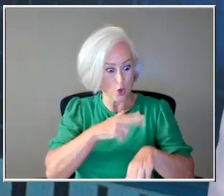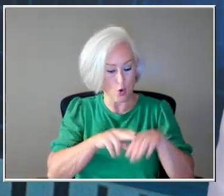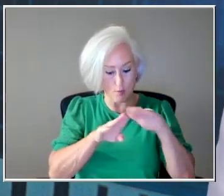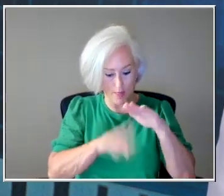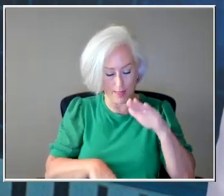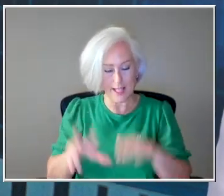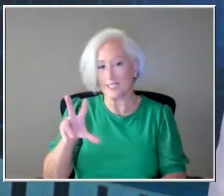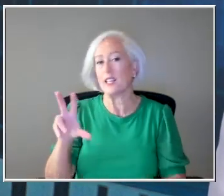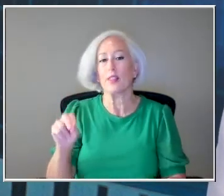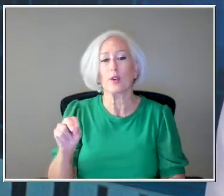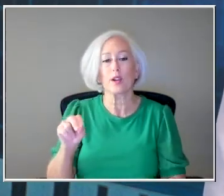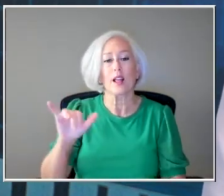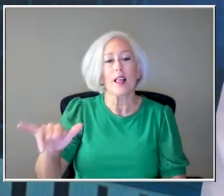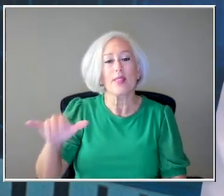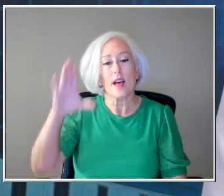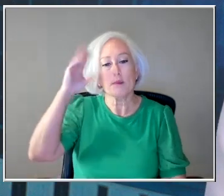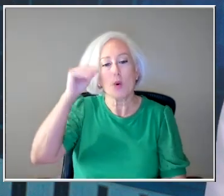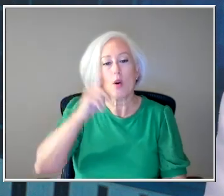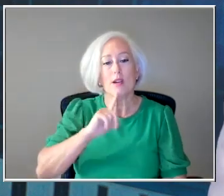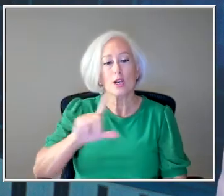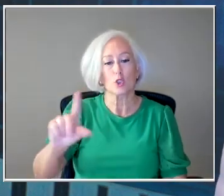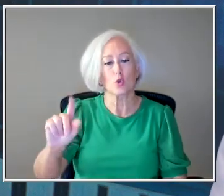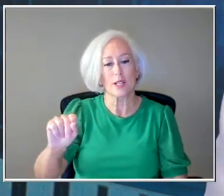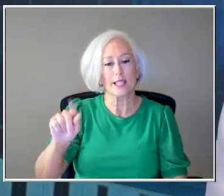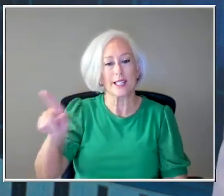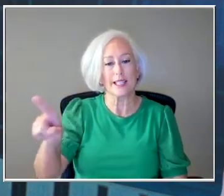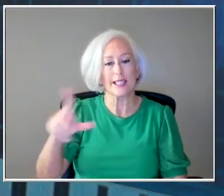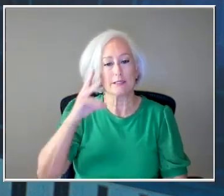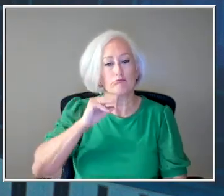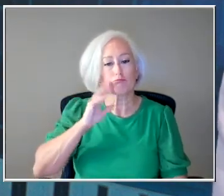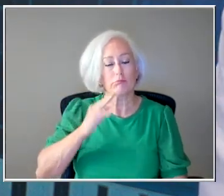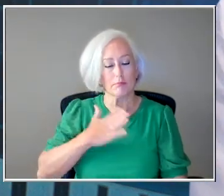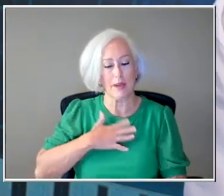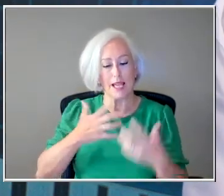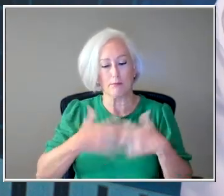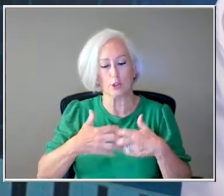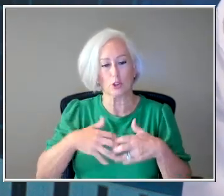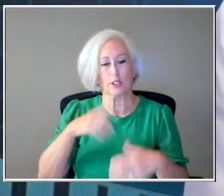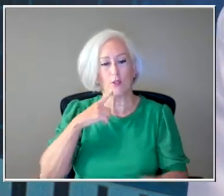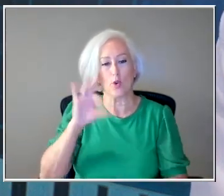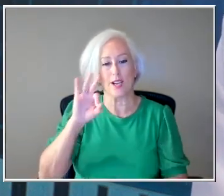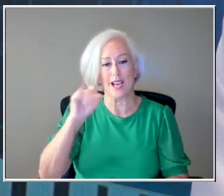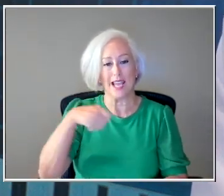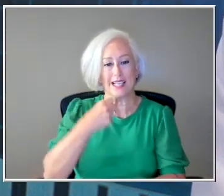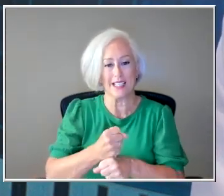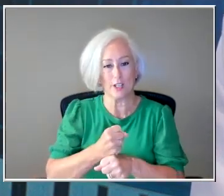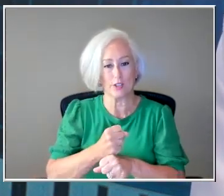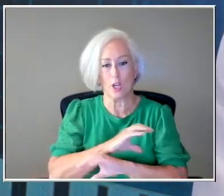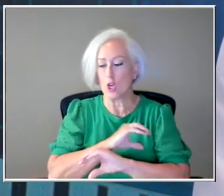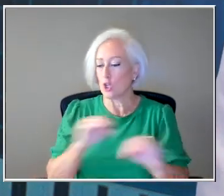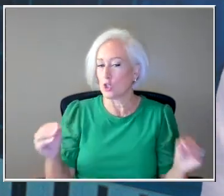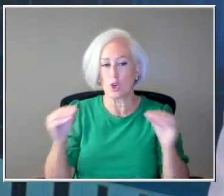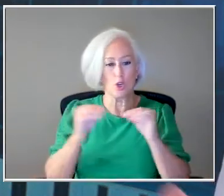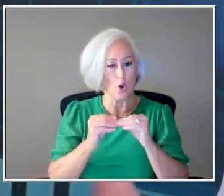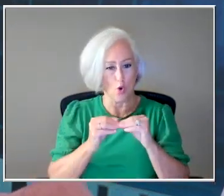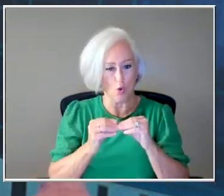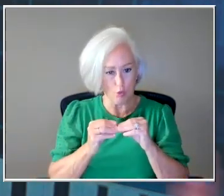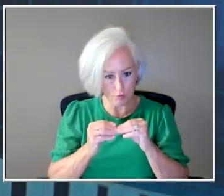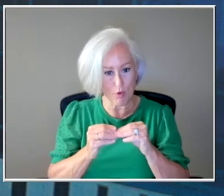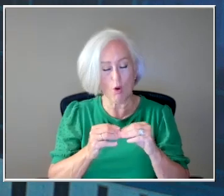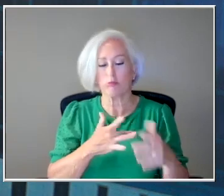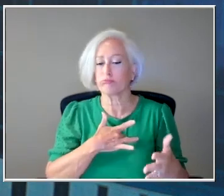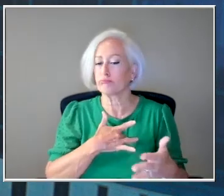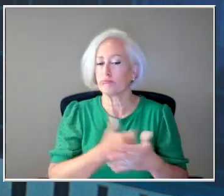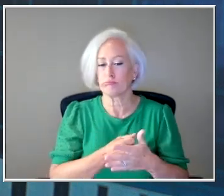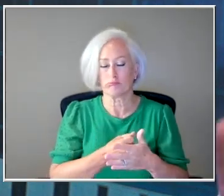now 20 years old. He's been on my machines for the last 9 years and has had not another vascular event. And pediatric strokes, as you